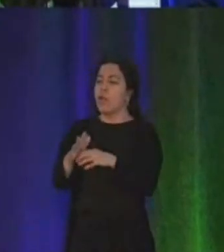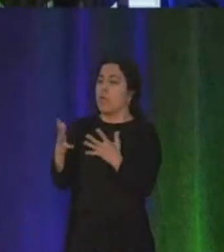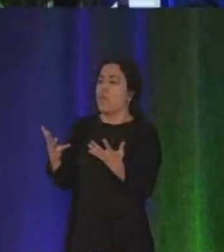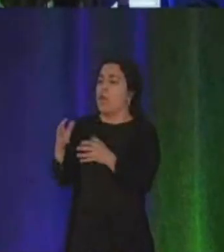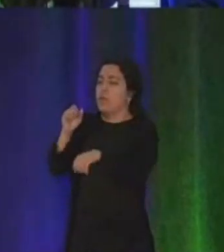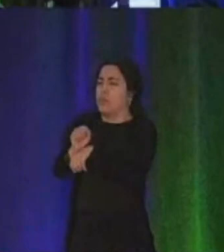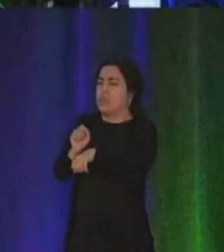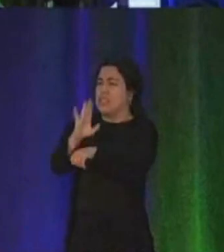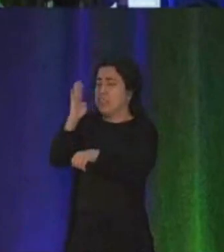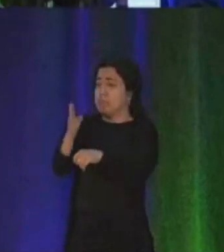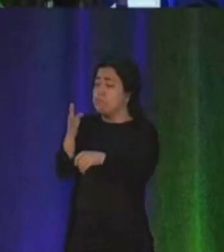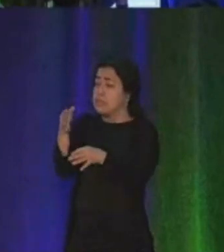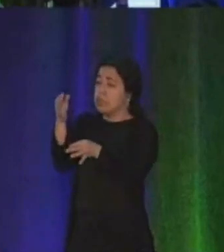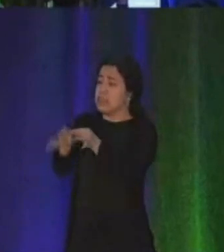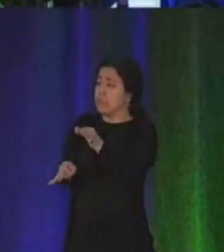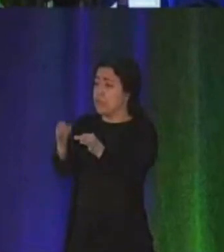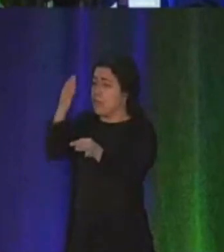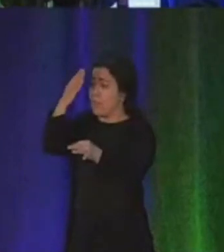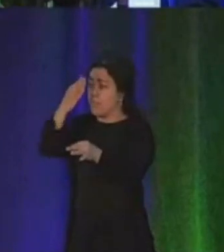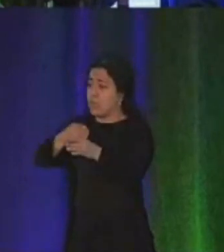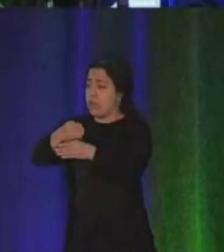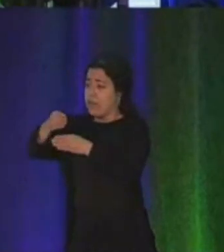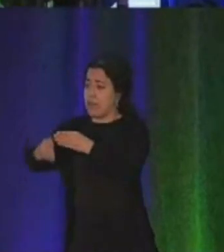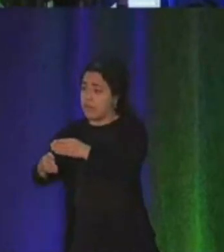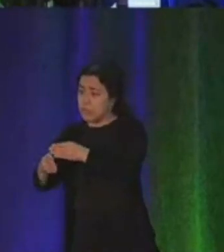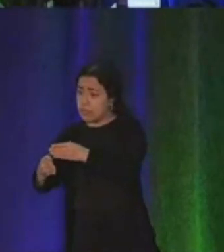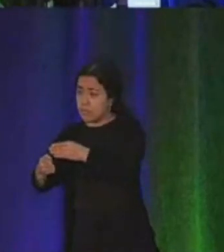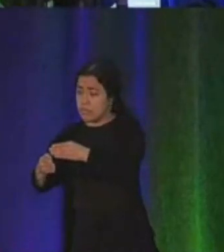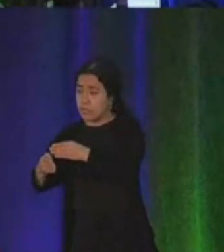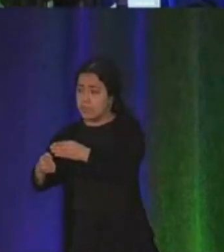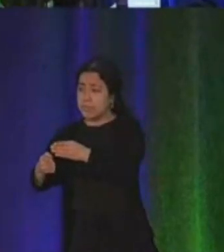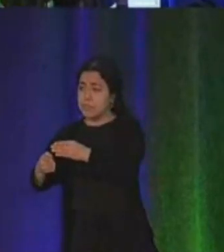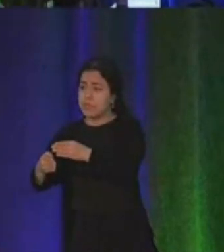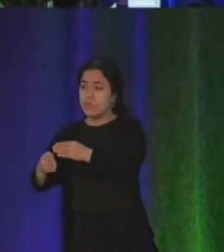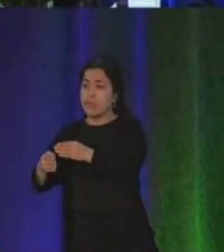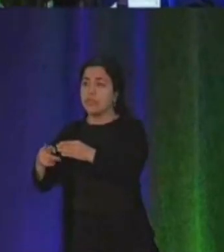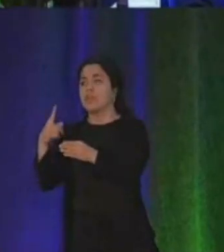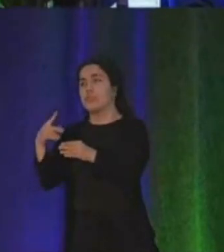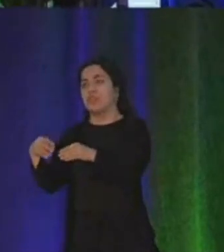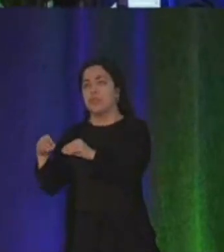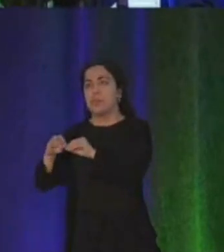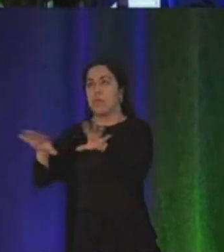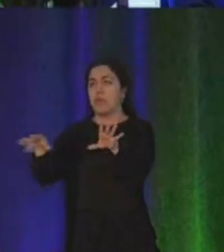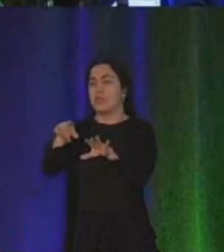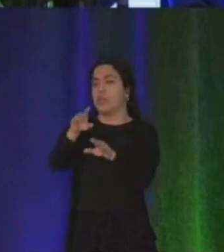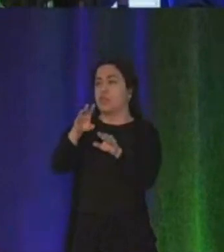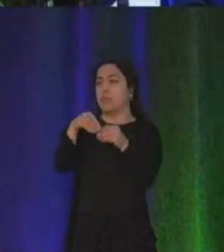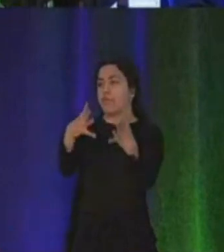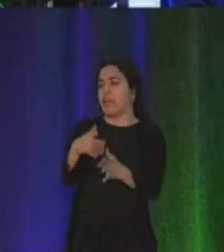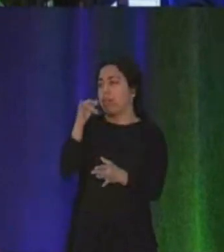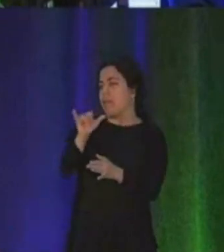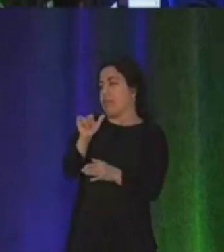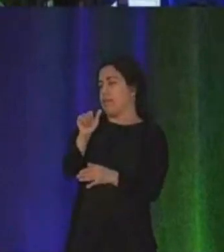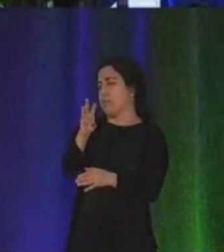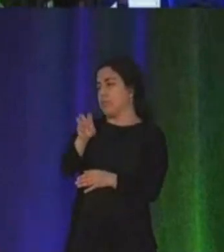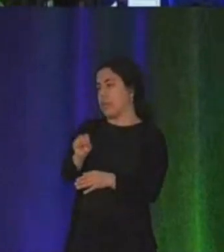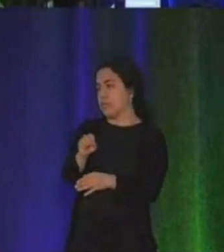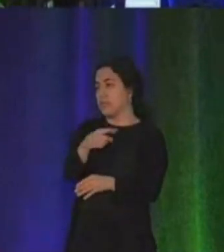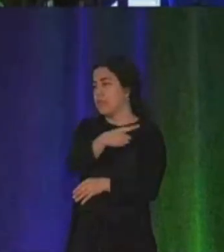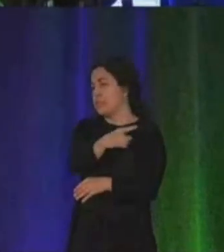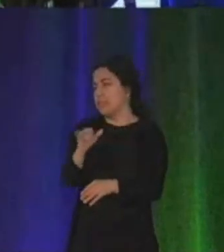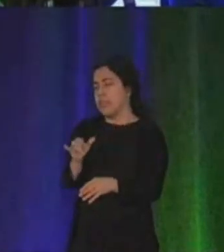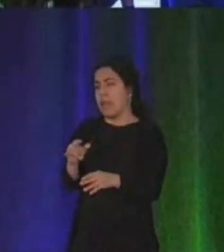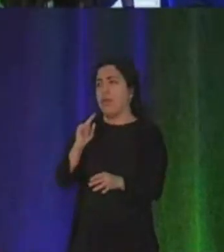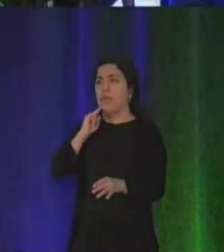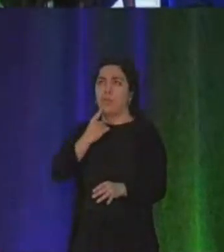a very simple front end to a provider like AWS. So this is hardcore engineering. This is